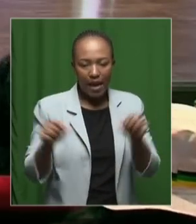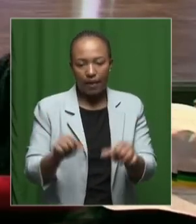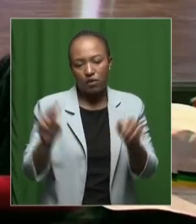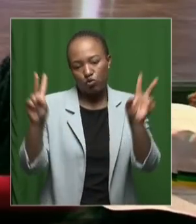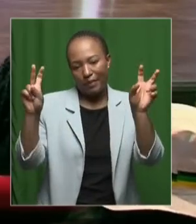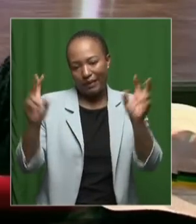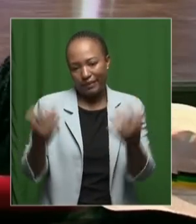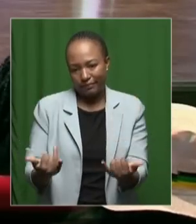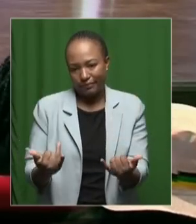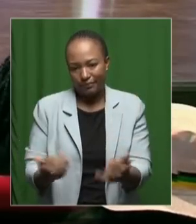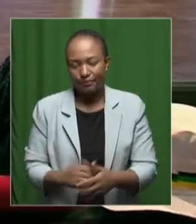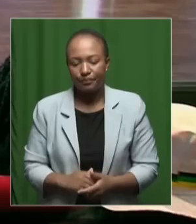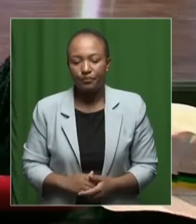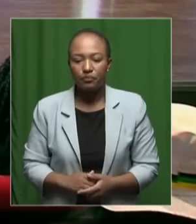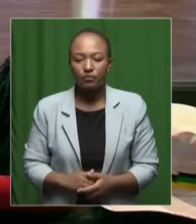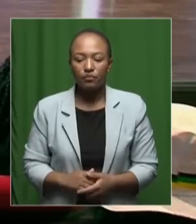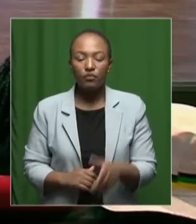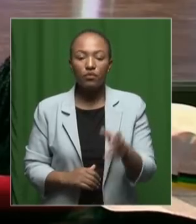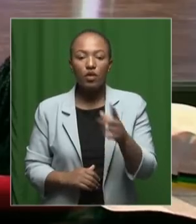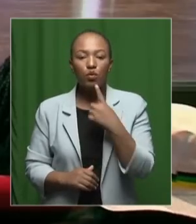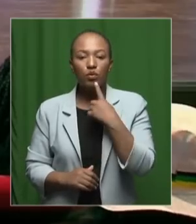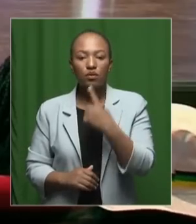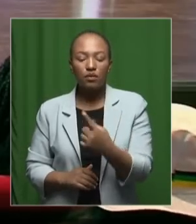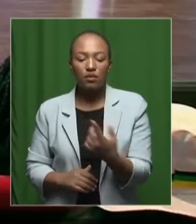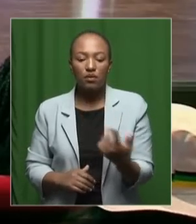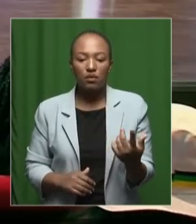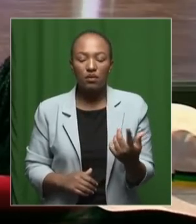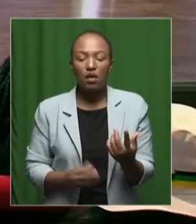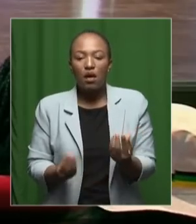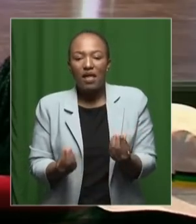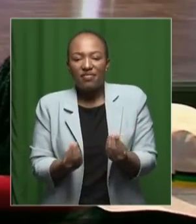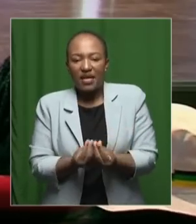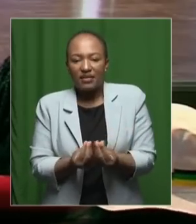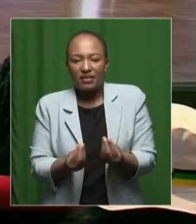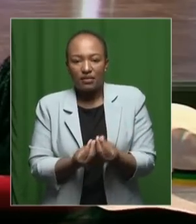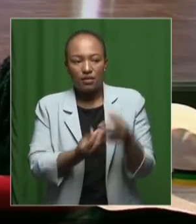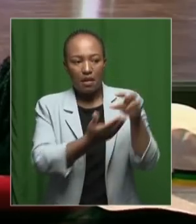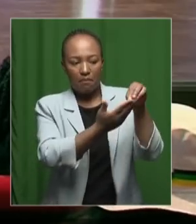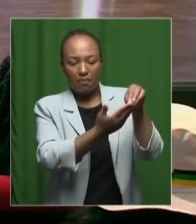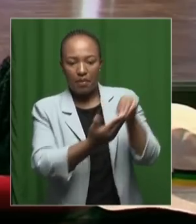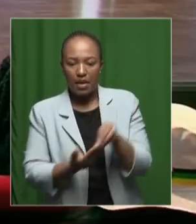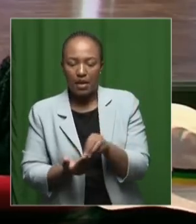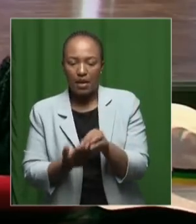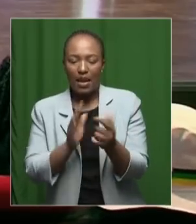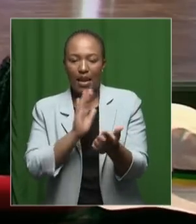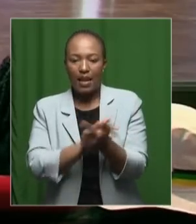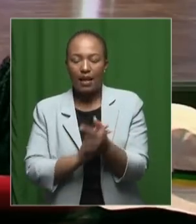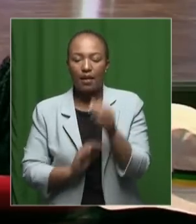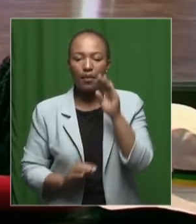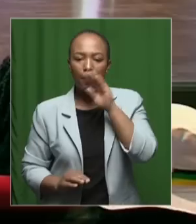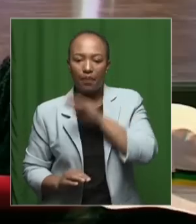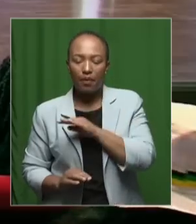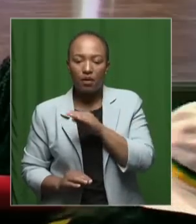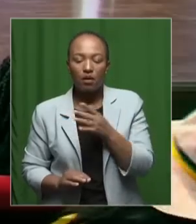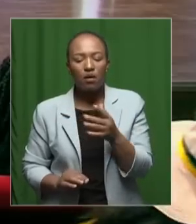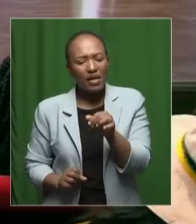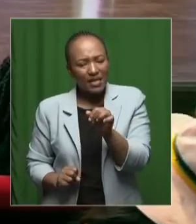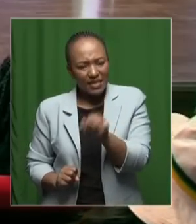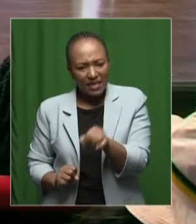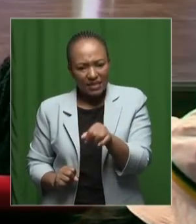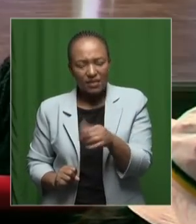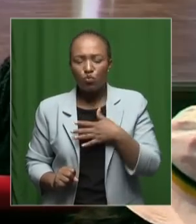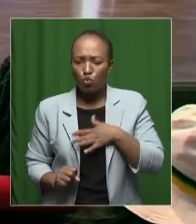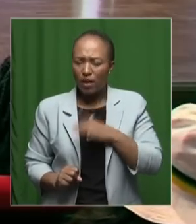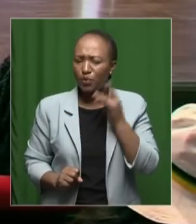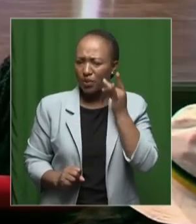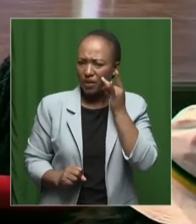on the issue, for example, where you speak about goods coming into the country illegally, yes, we absolutely want to hear about